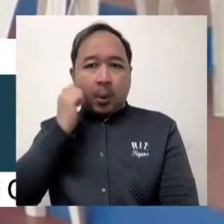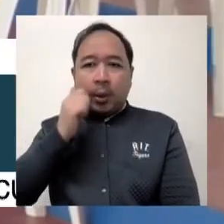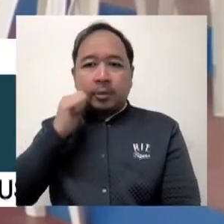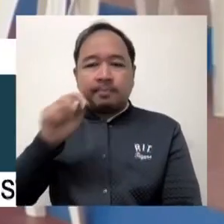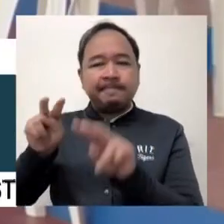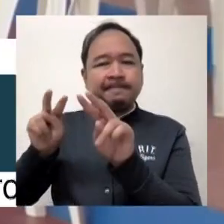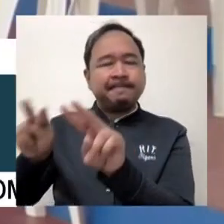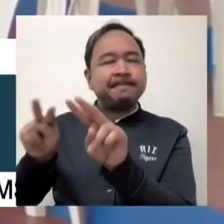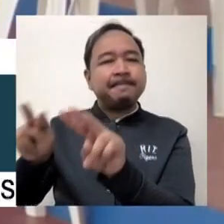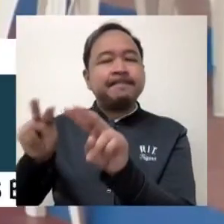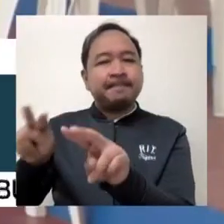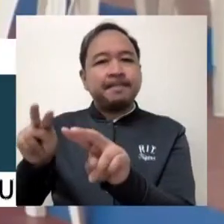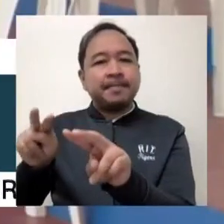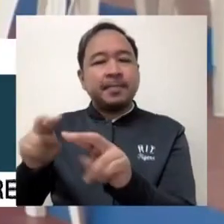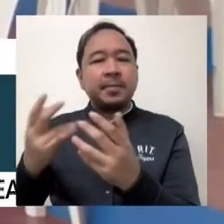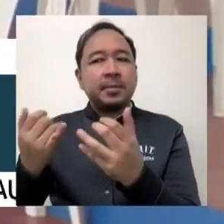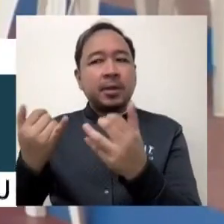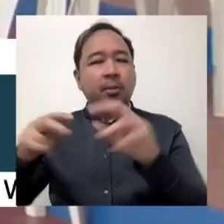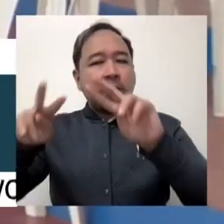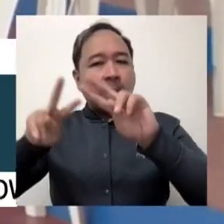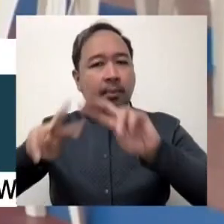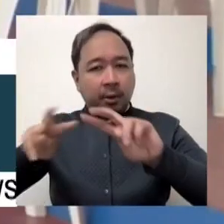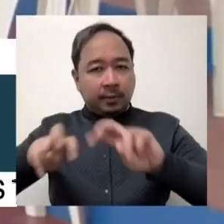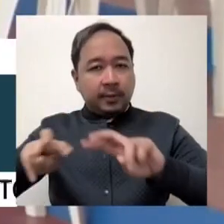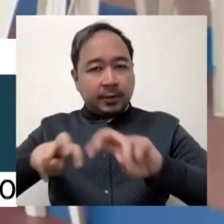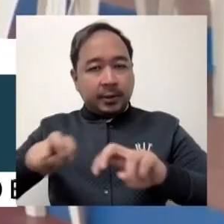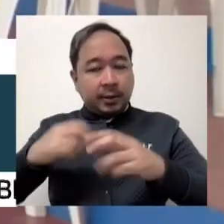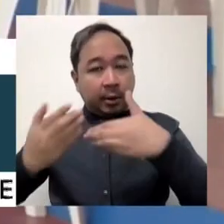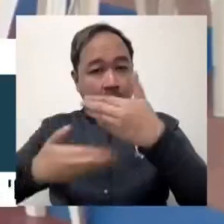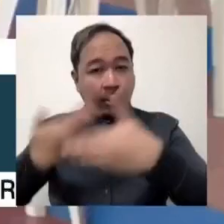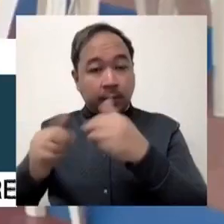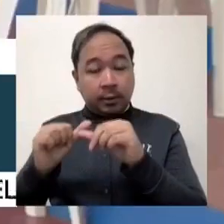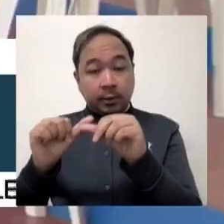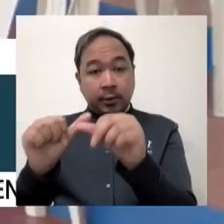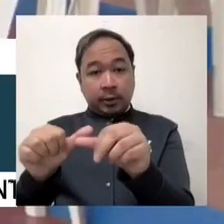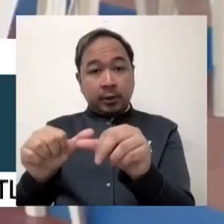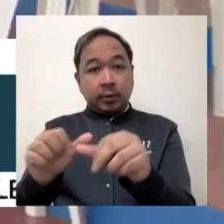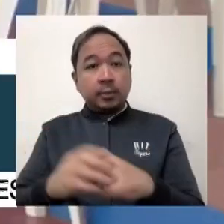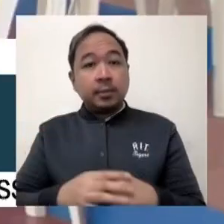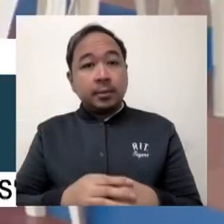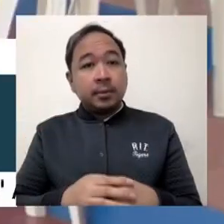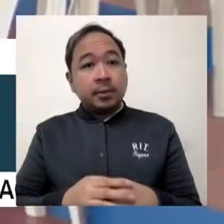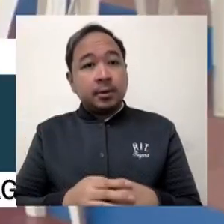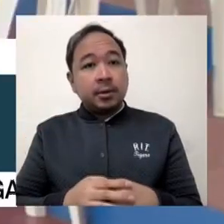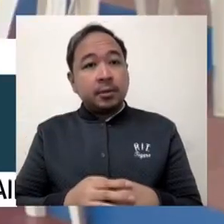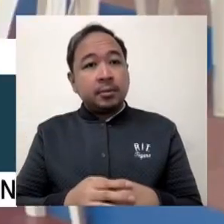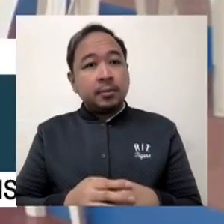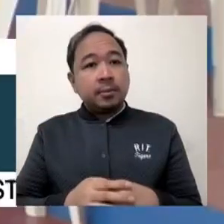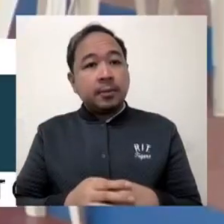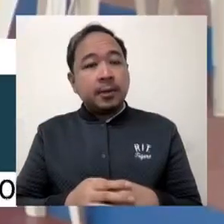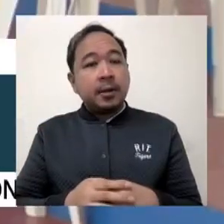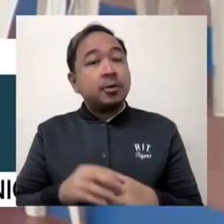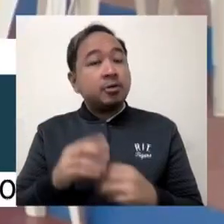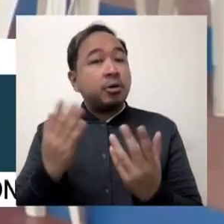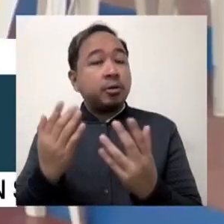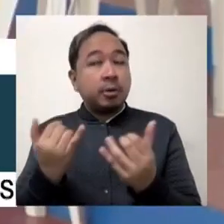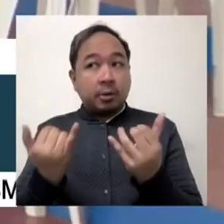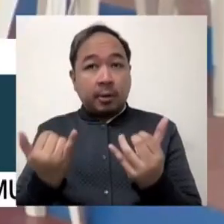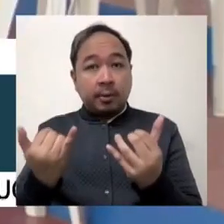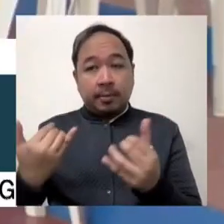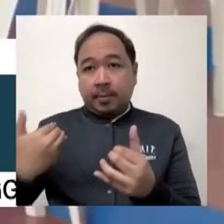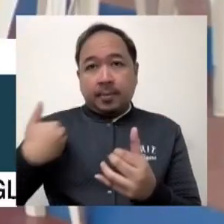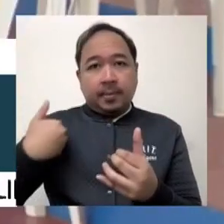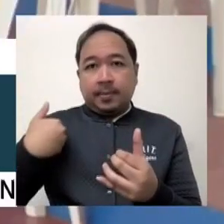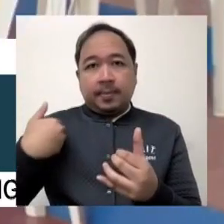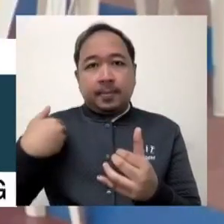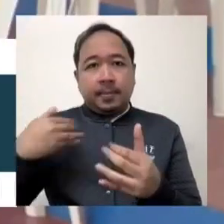natin. Yung kwan natin, yung SITG natin, hindi pa naman talaga officially